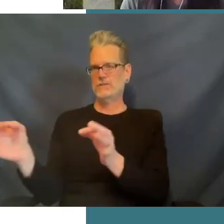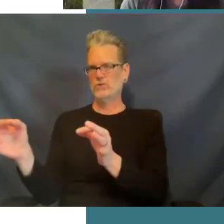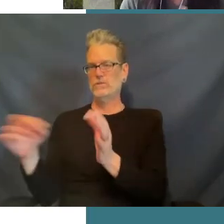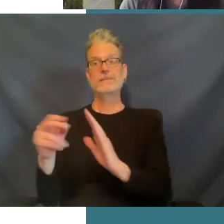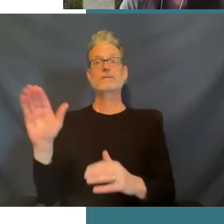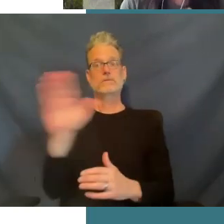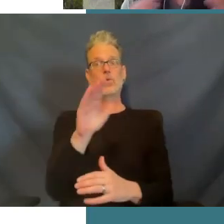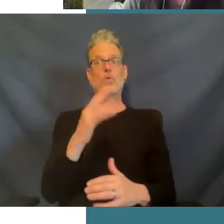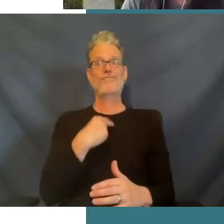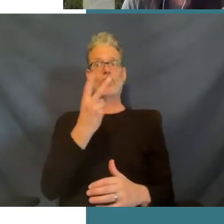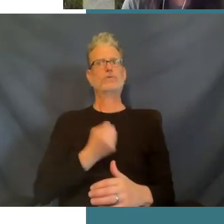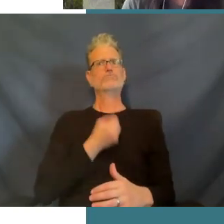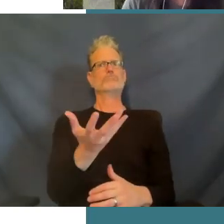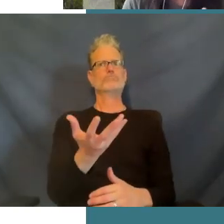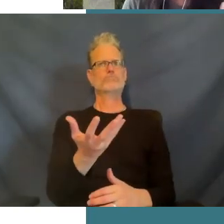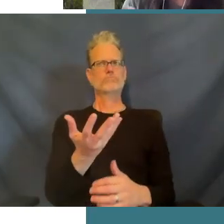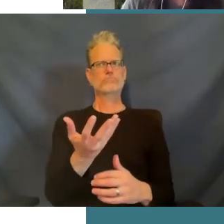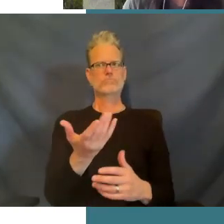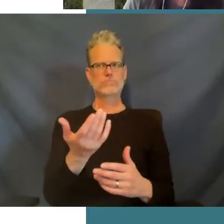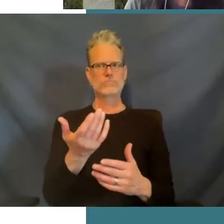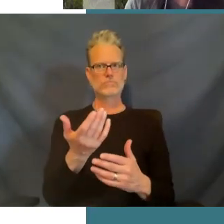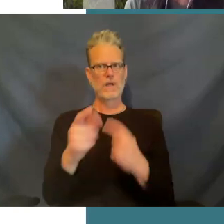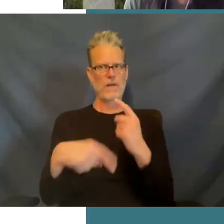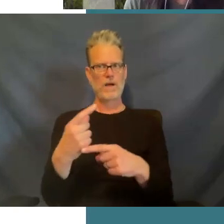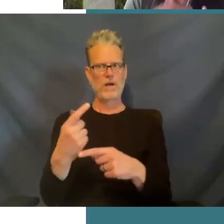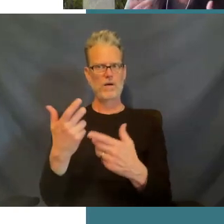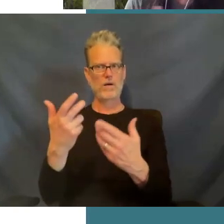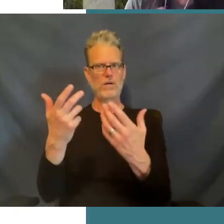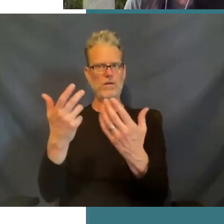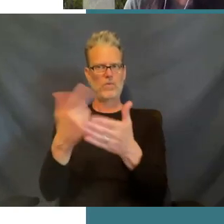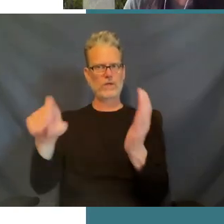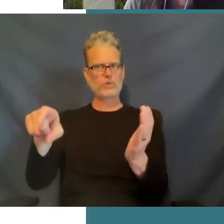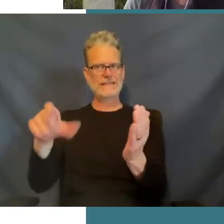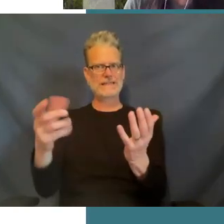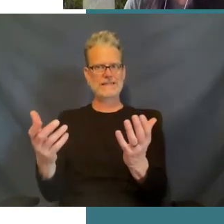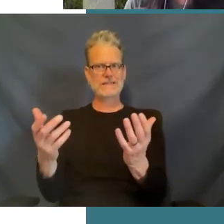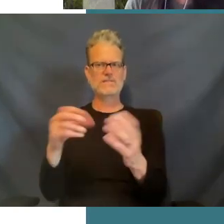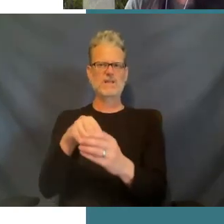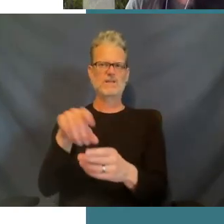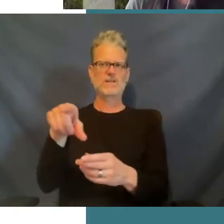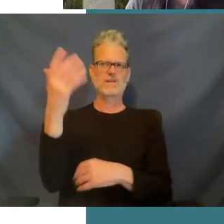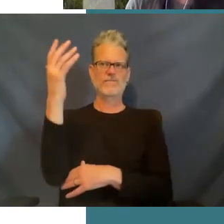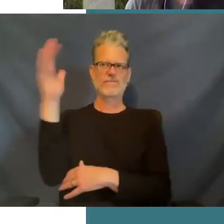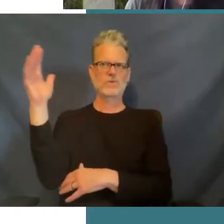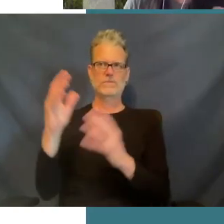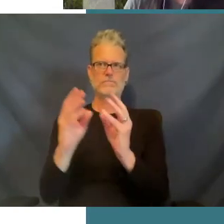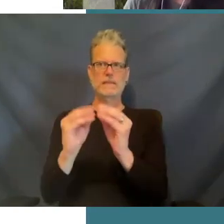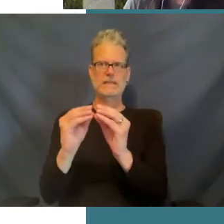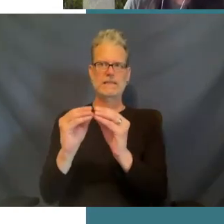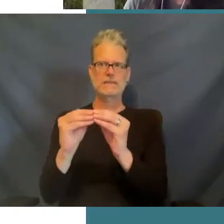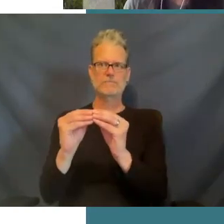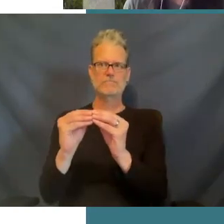heard through forest meetings. And so these informal methods can also be a good pathway to more